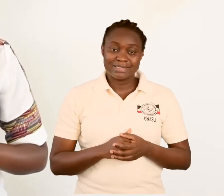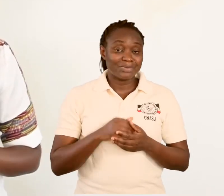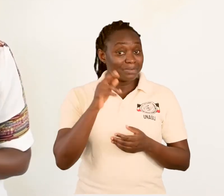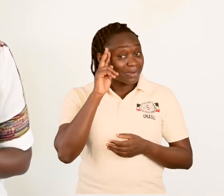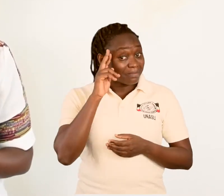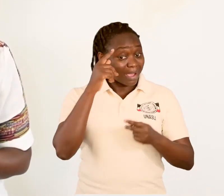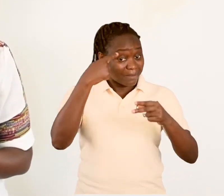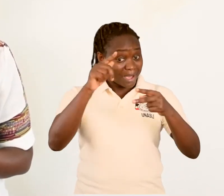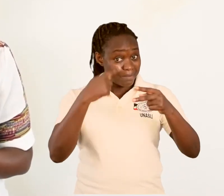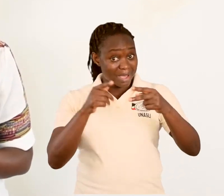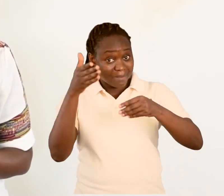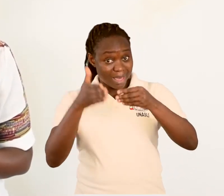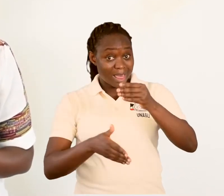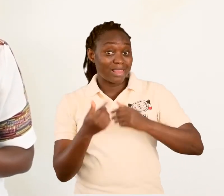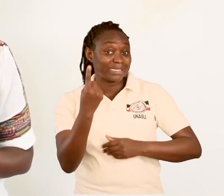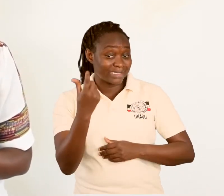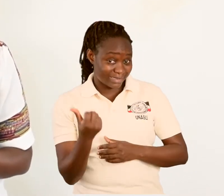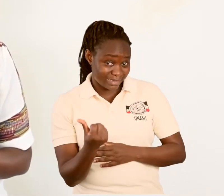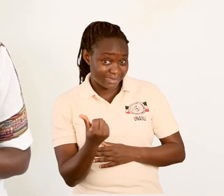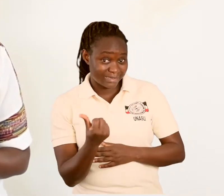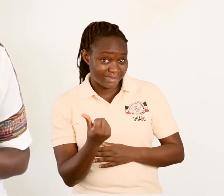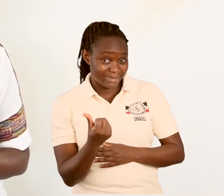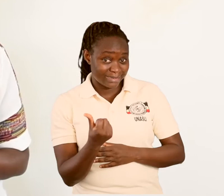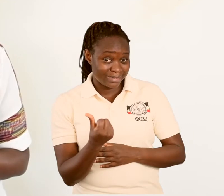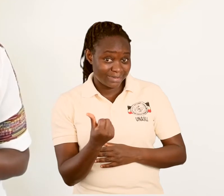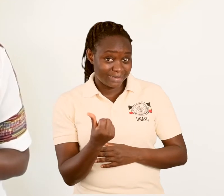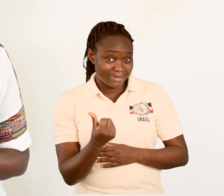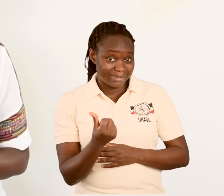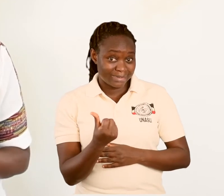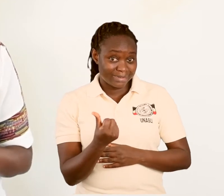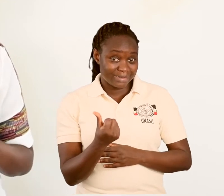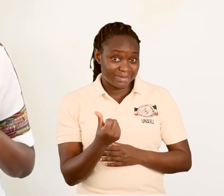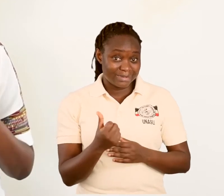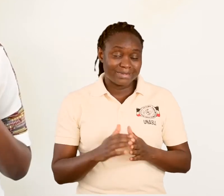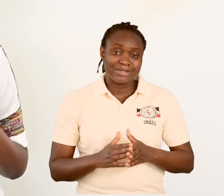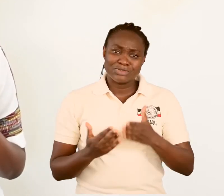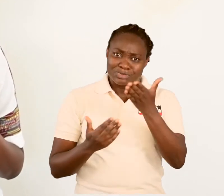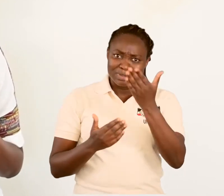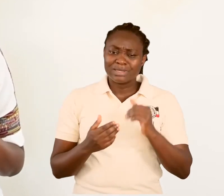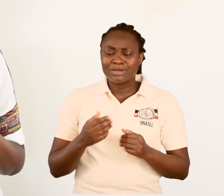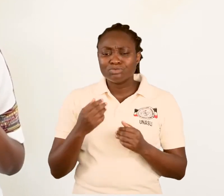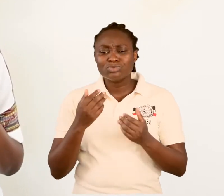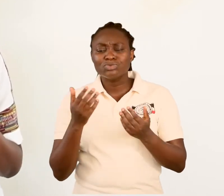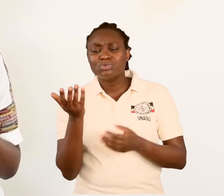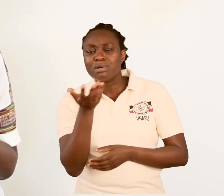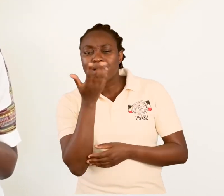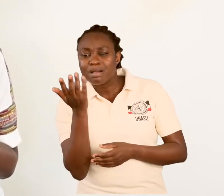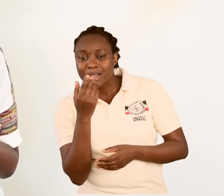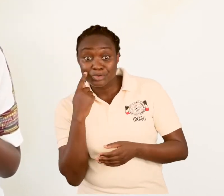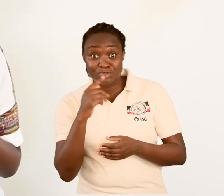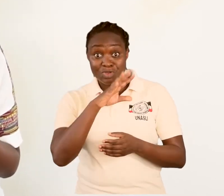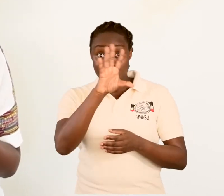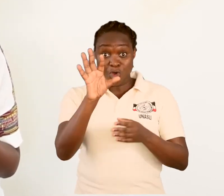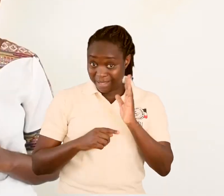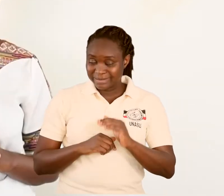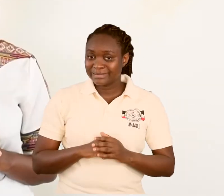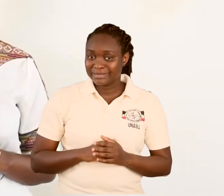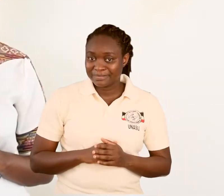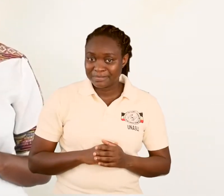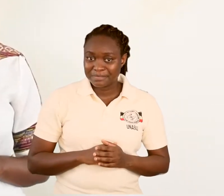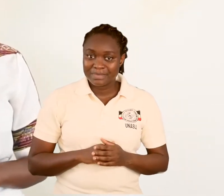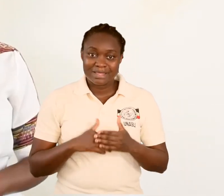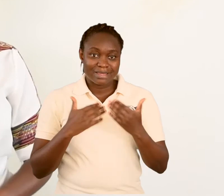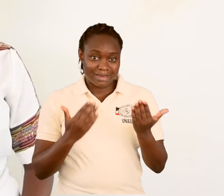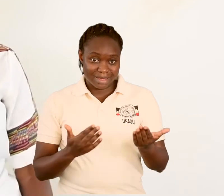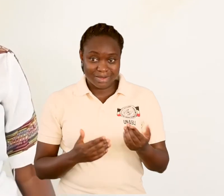marks. Okay? So look at your work. If you have written down all the 8 answers, I will